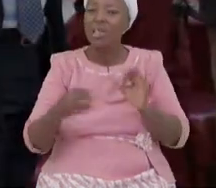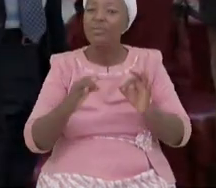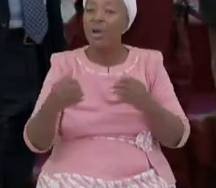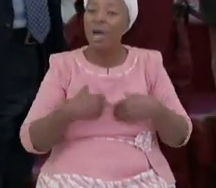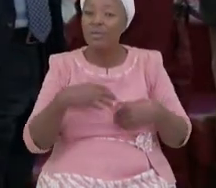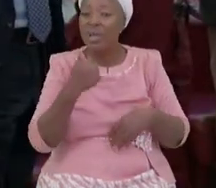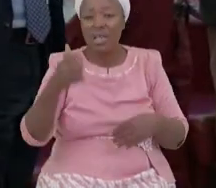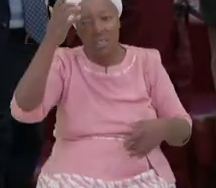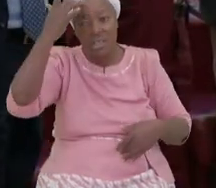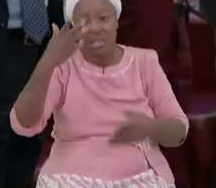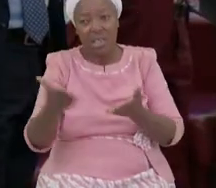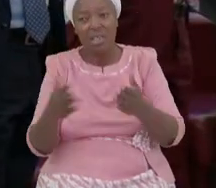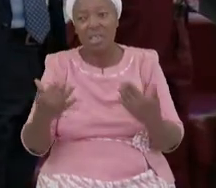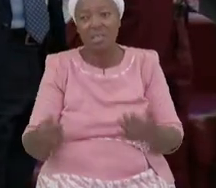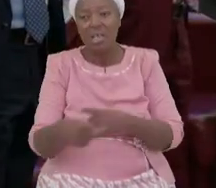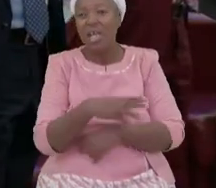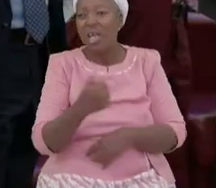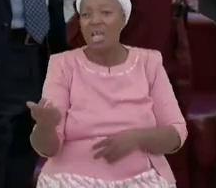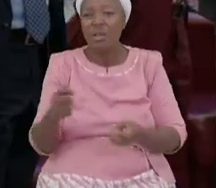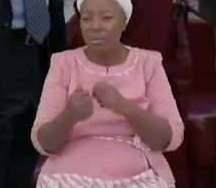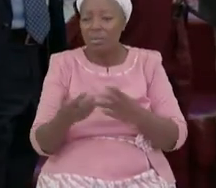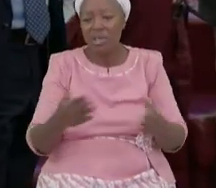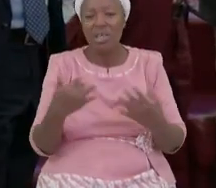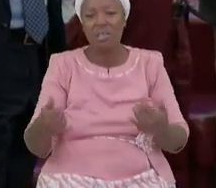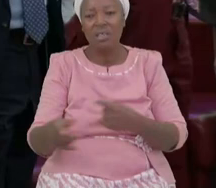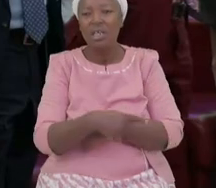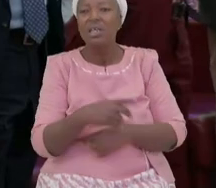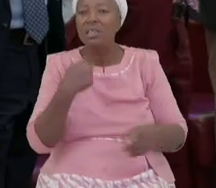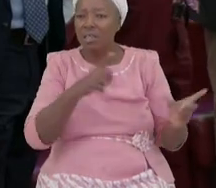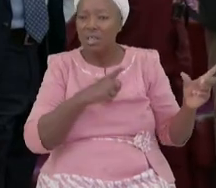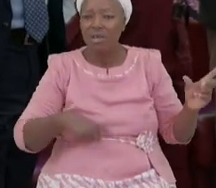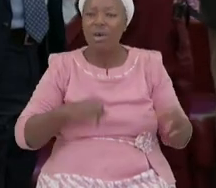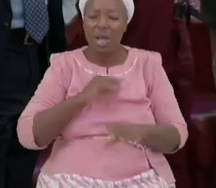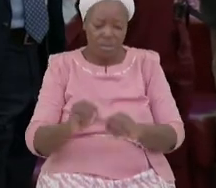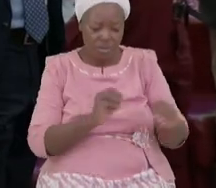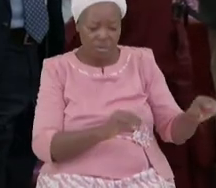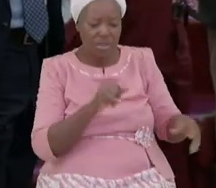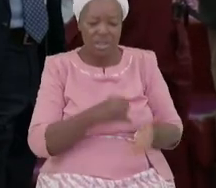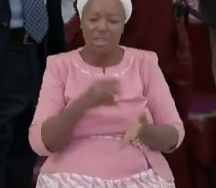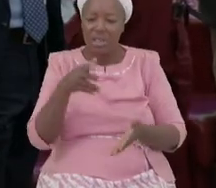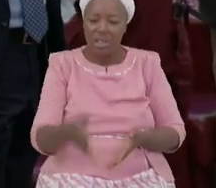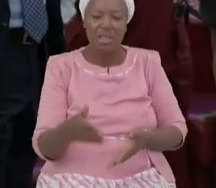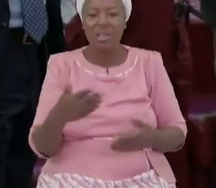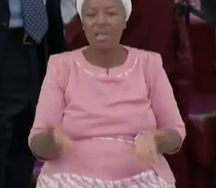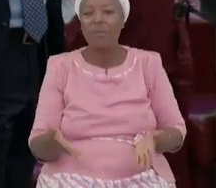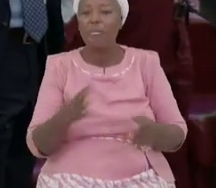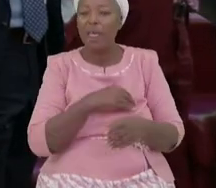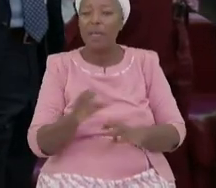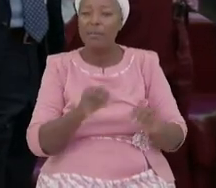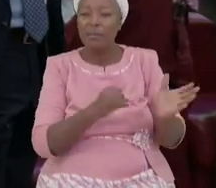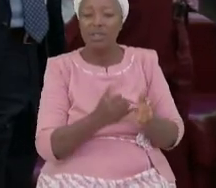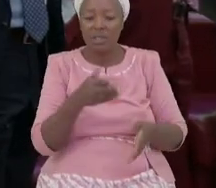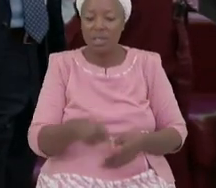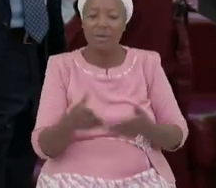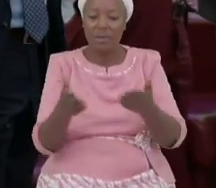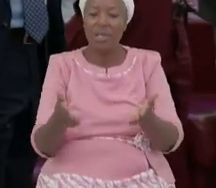there today, any infirmity there today, tell the Lord, I lay it down here. I lay it down here. This